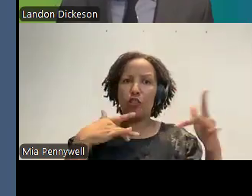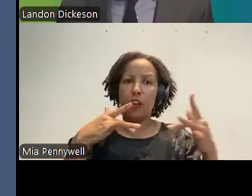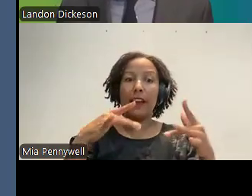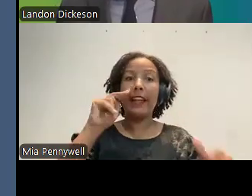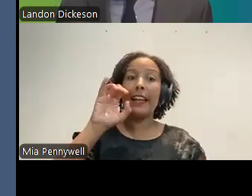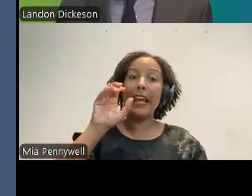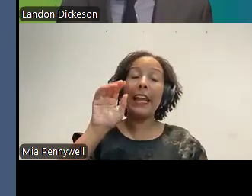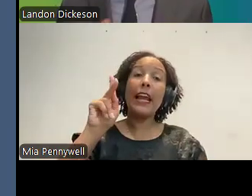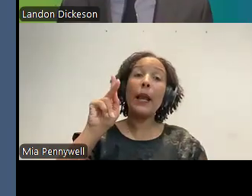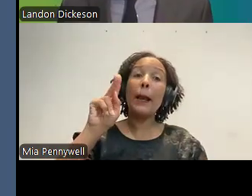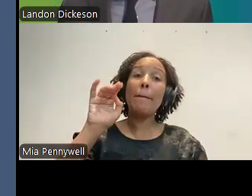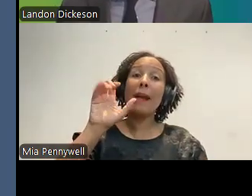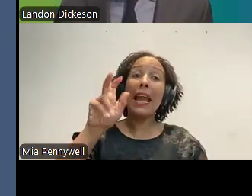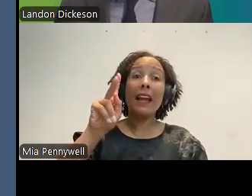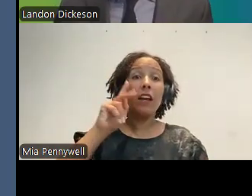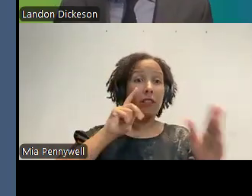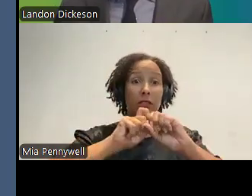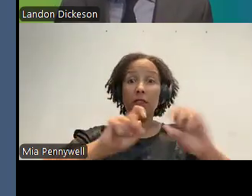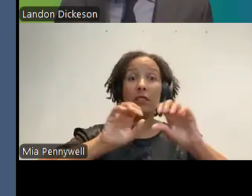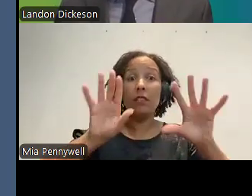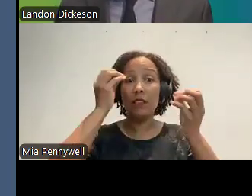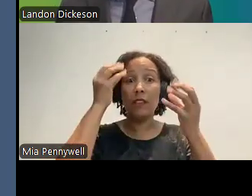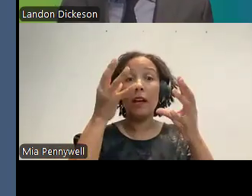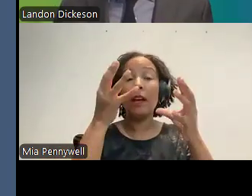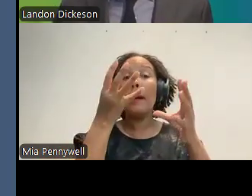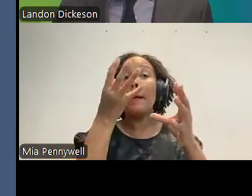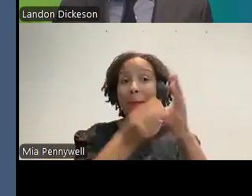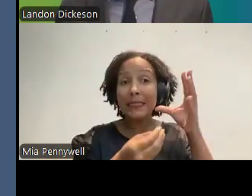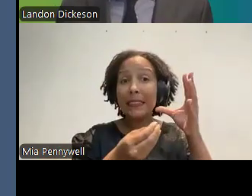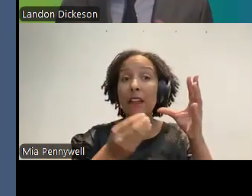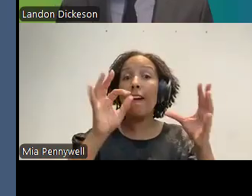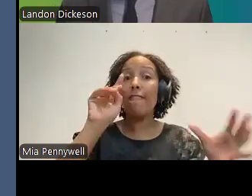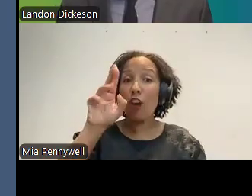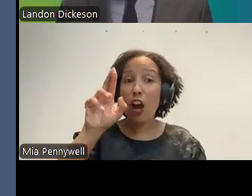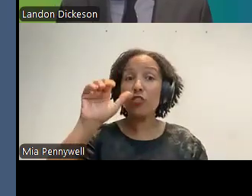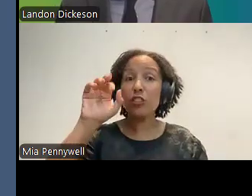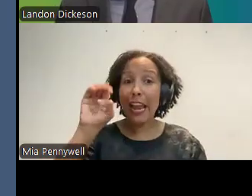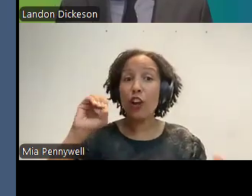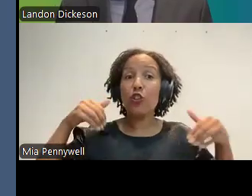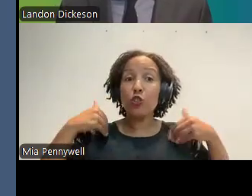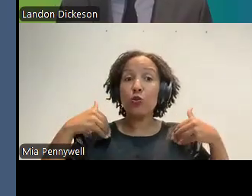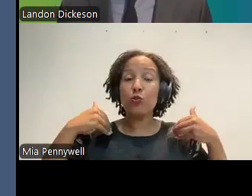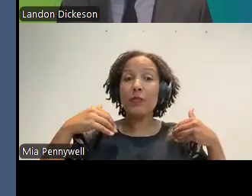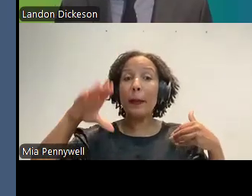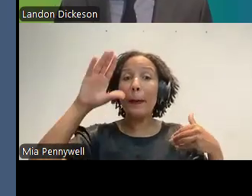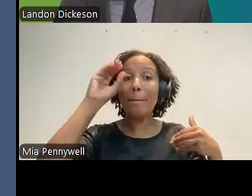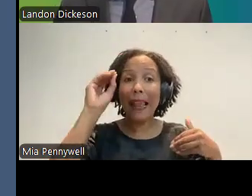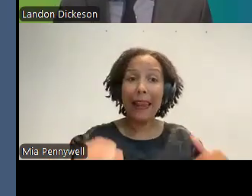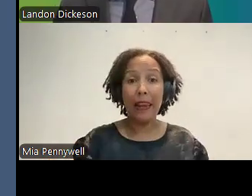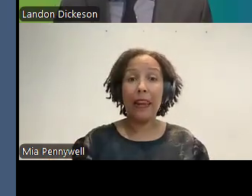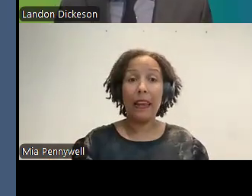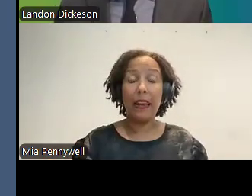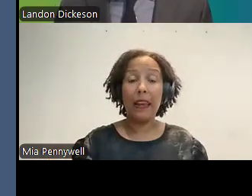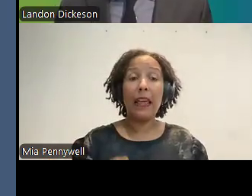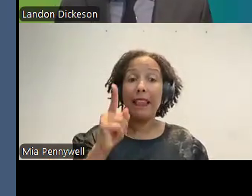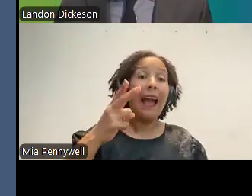statistic stating that 51% of missing foster care youth are male. And missing foster care youth represent the highest